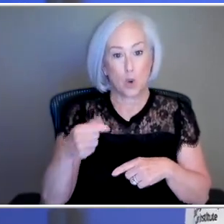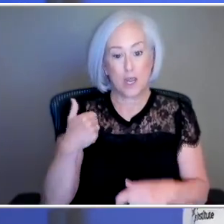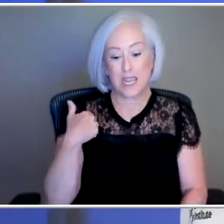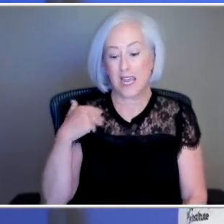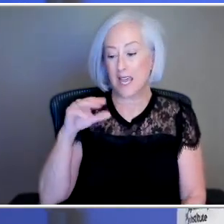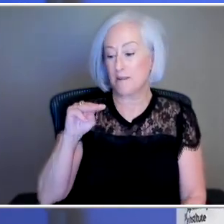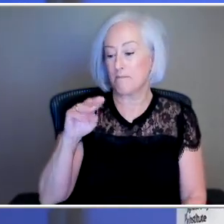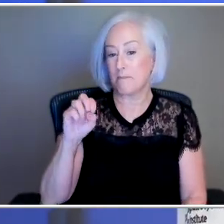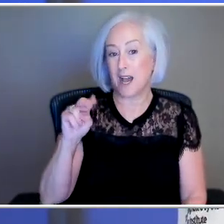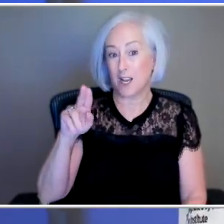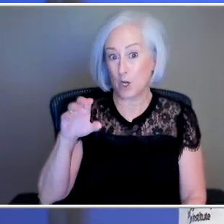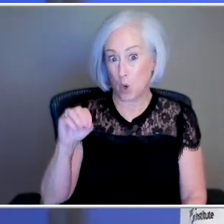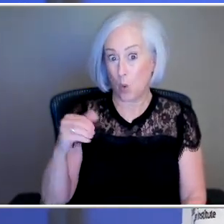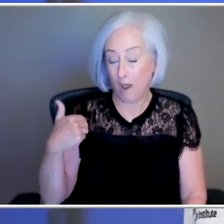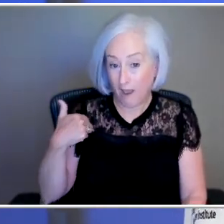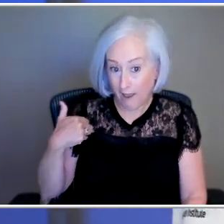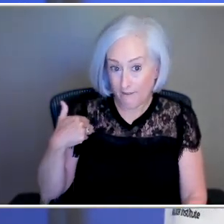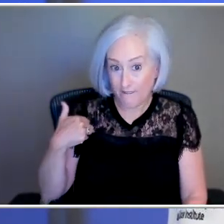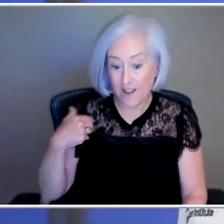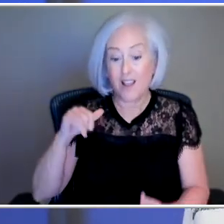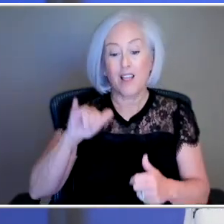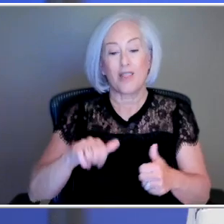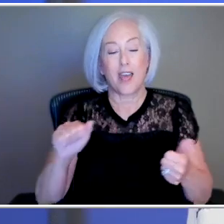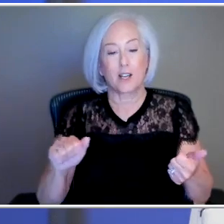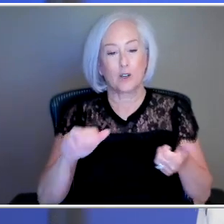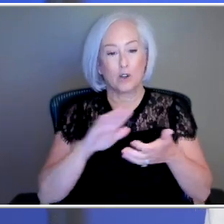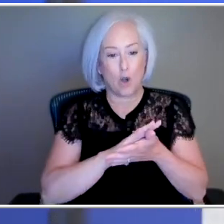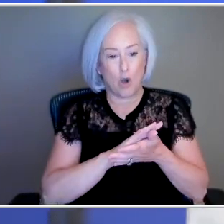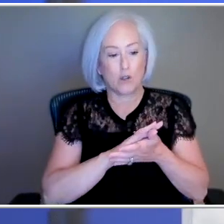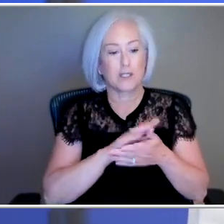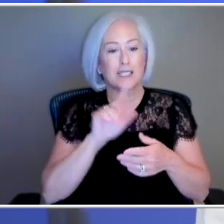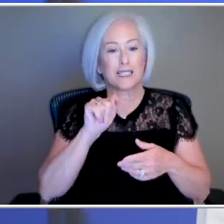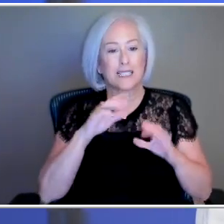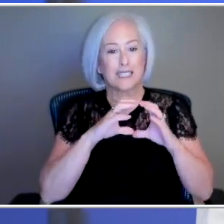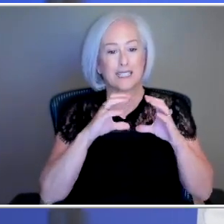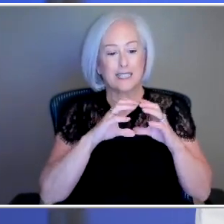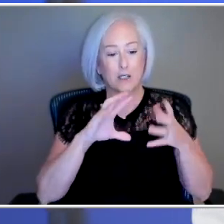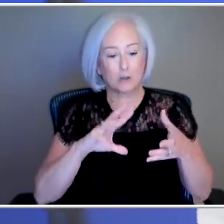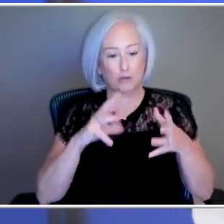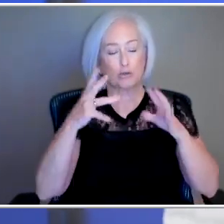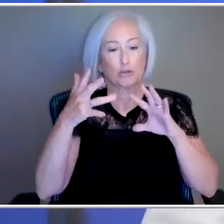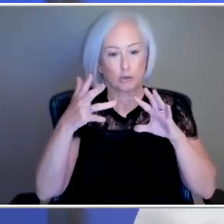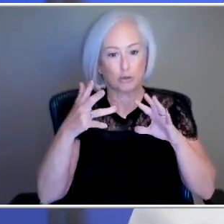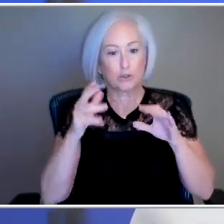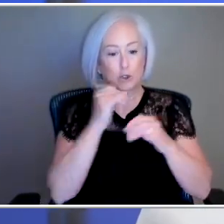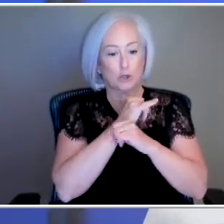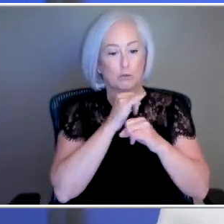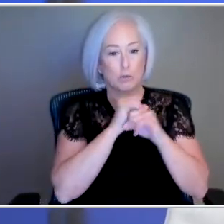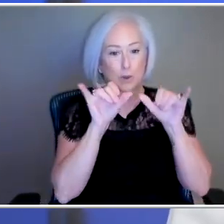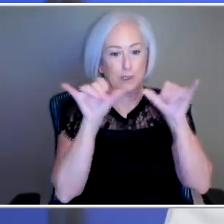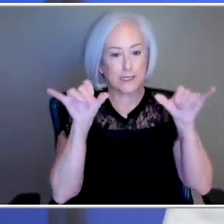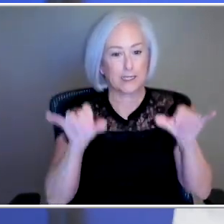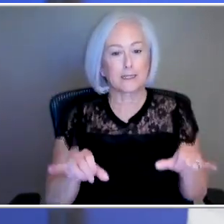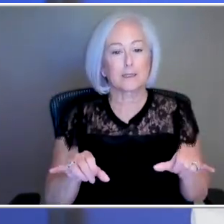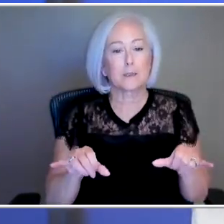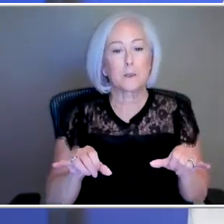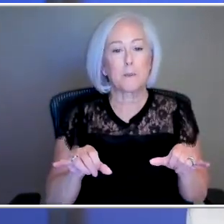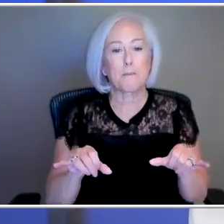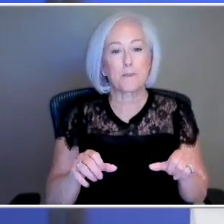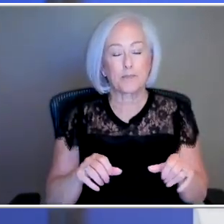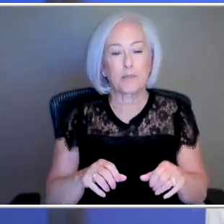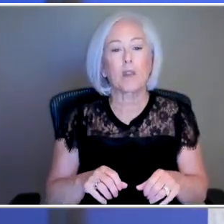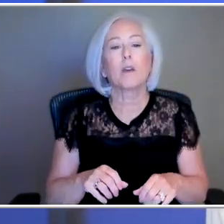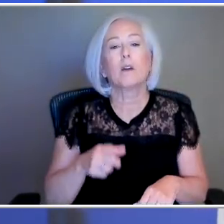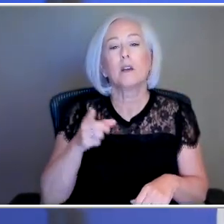virus, and that triggers the immune system, but underlying all that, you had a